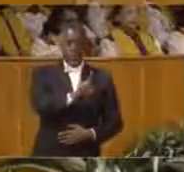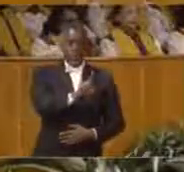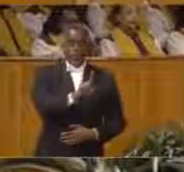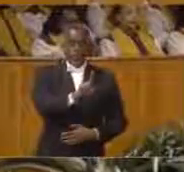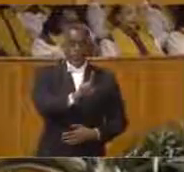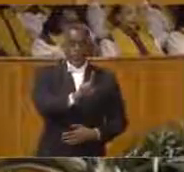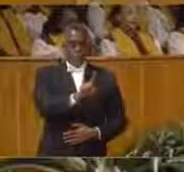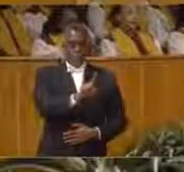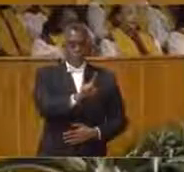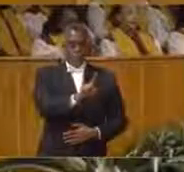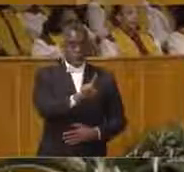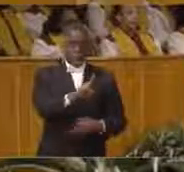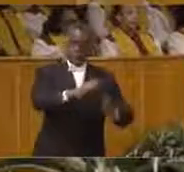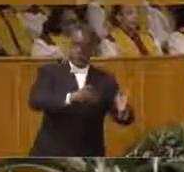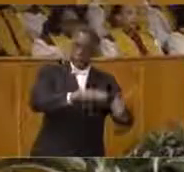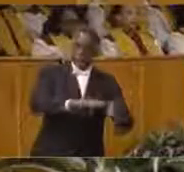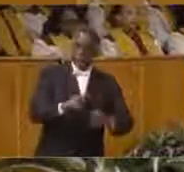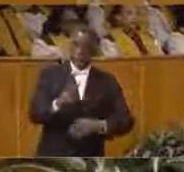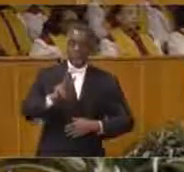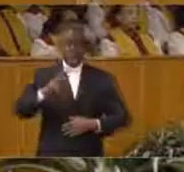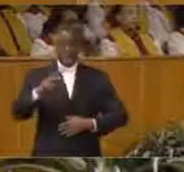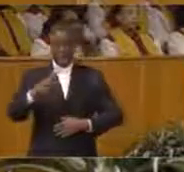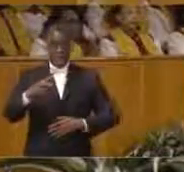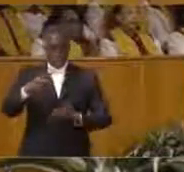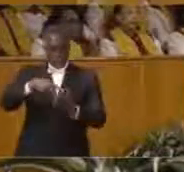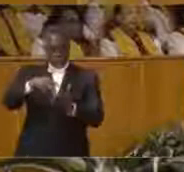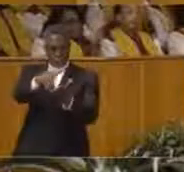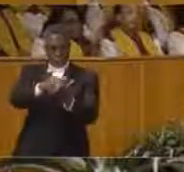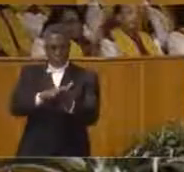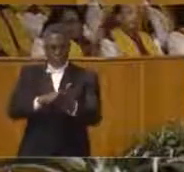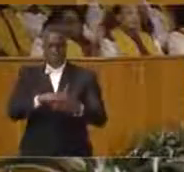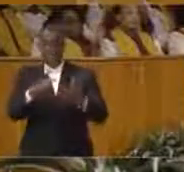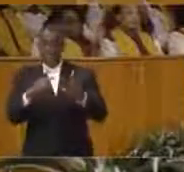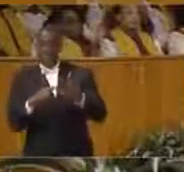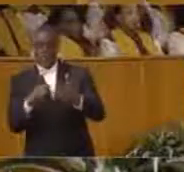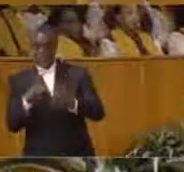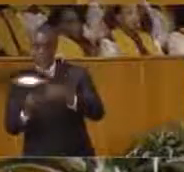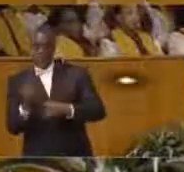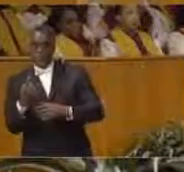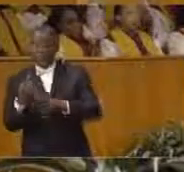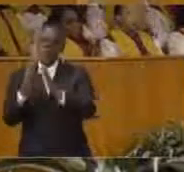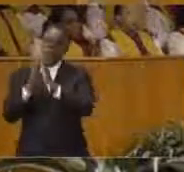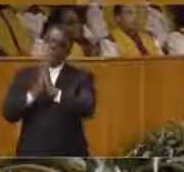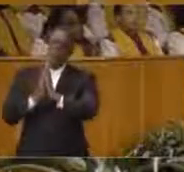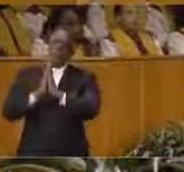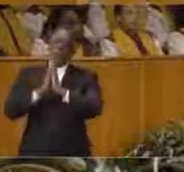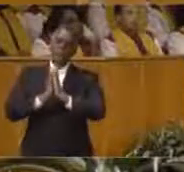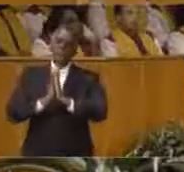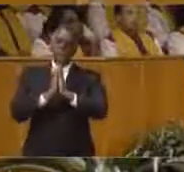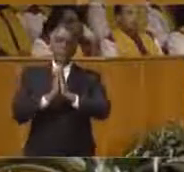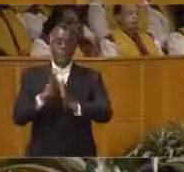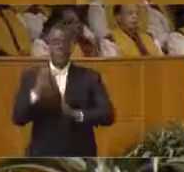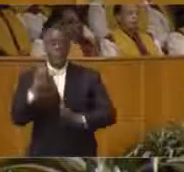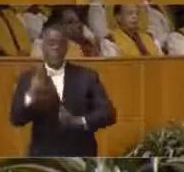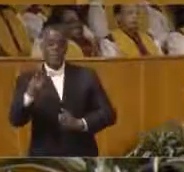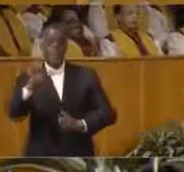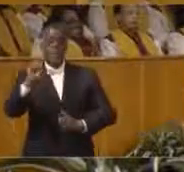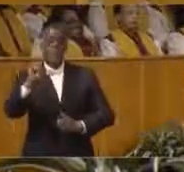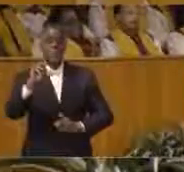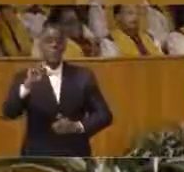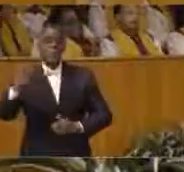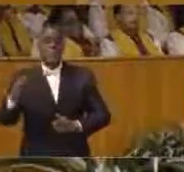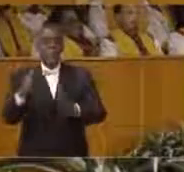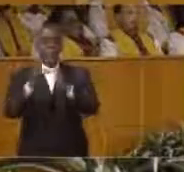line a hymn, the other would read a scripture, and the last one would pray a prayer. And Dr. Smith, he